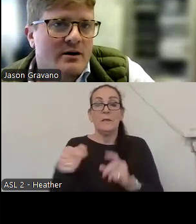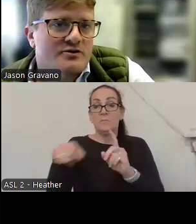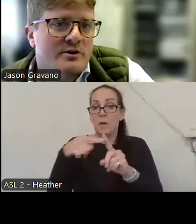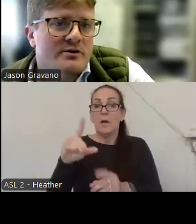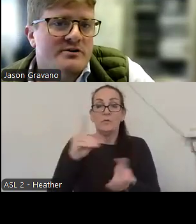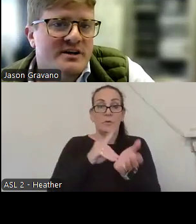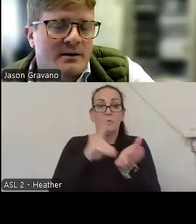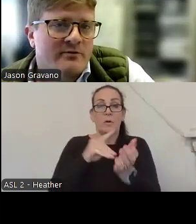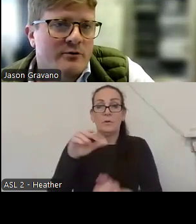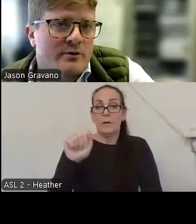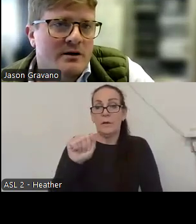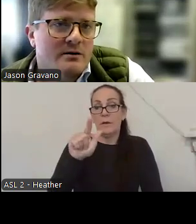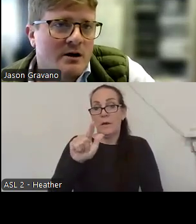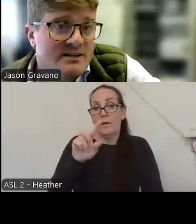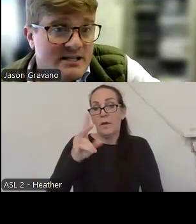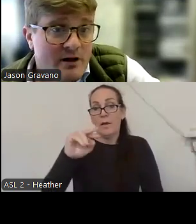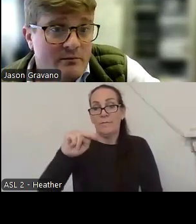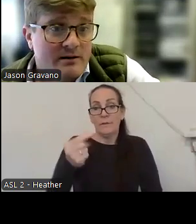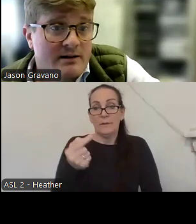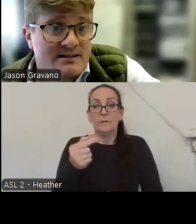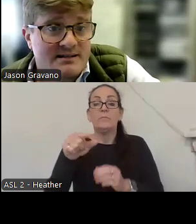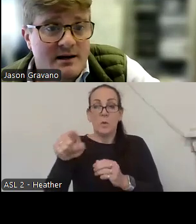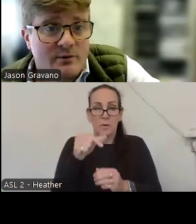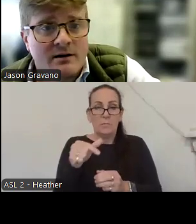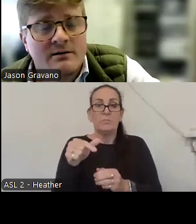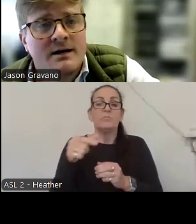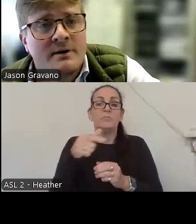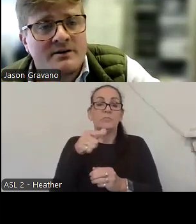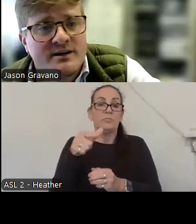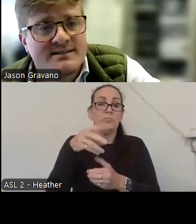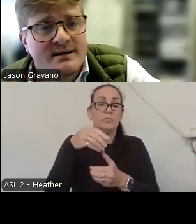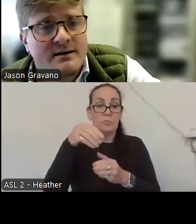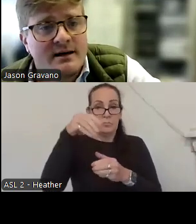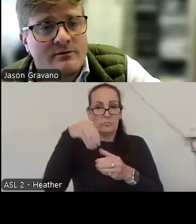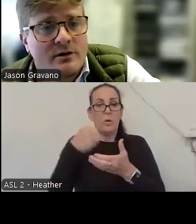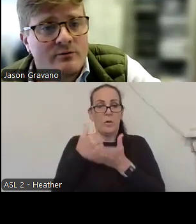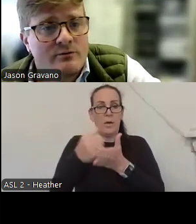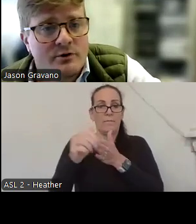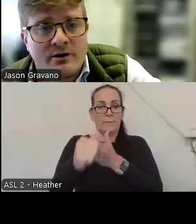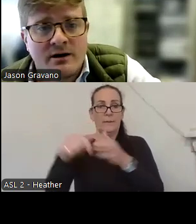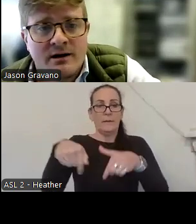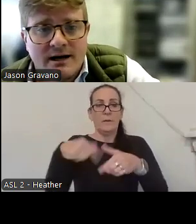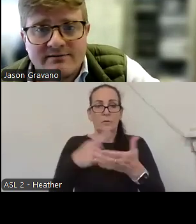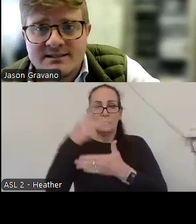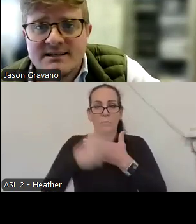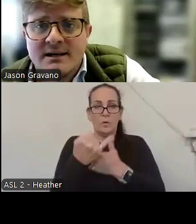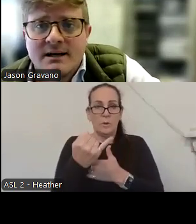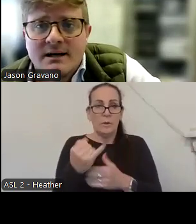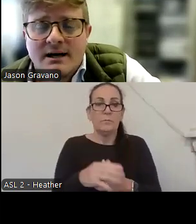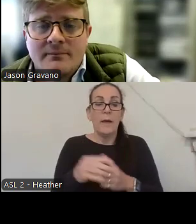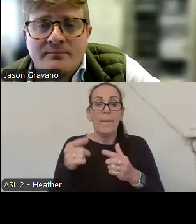then our contributors for the content development, like Alexis Glidewell, Andres, and Roberto